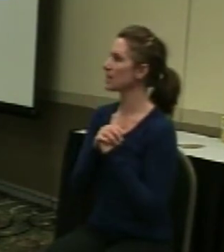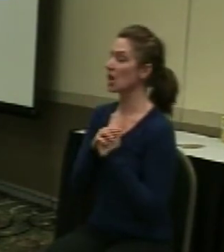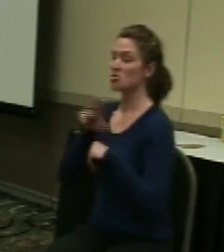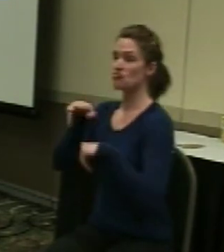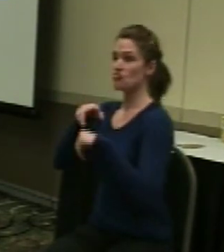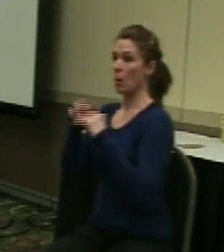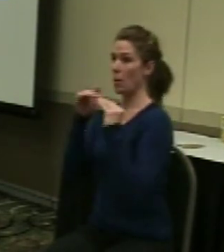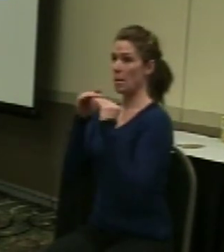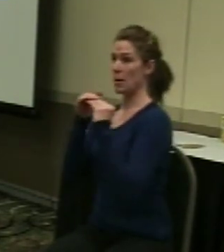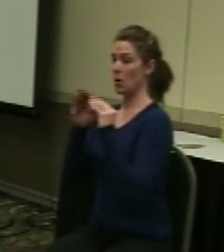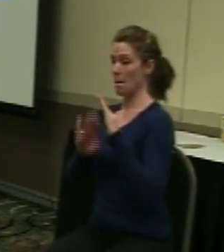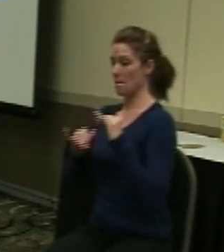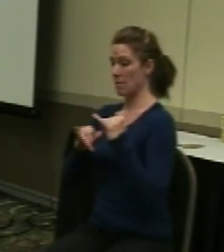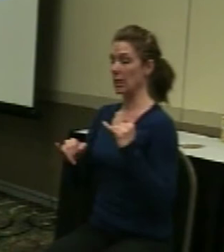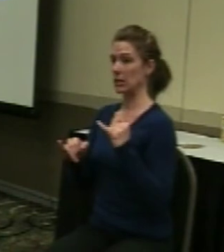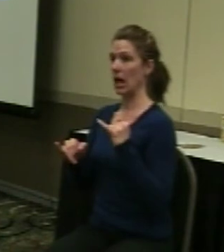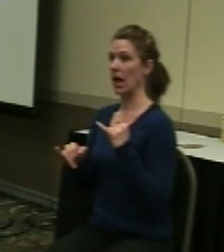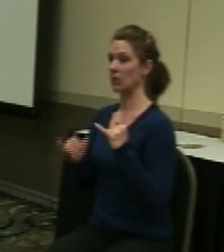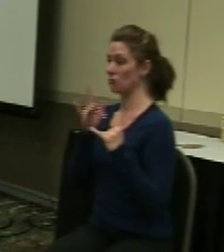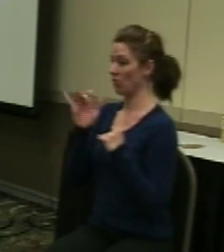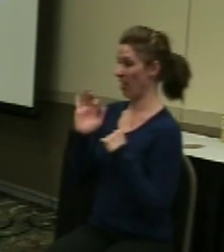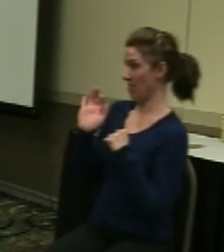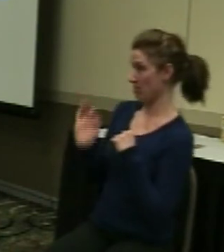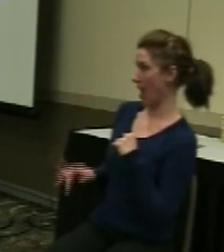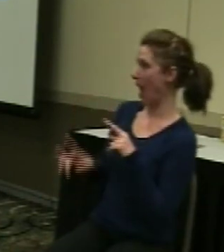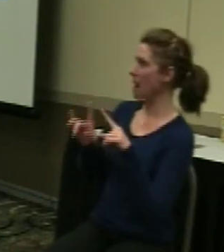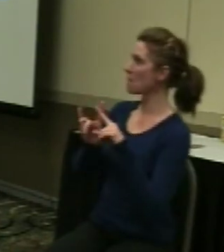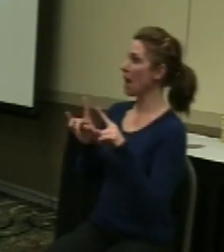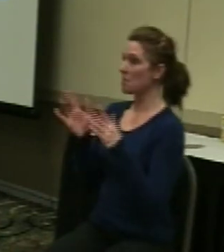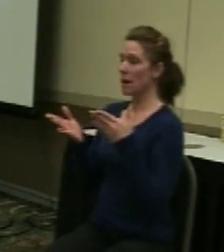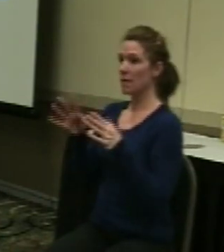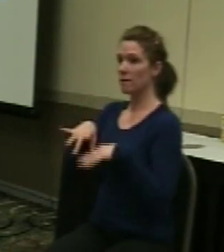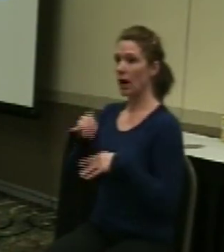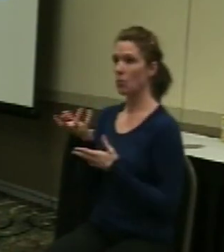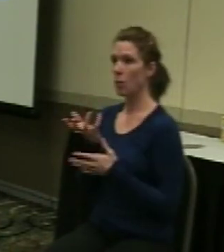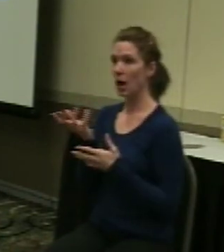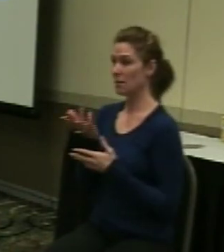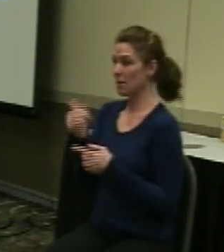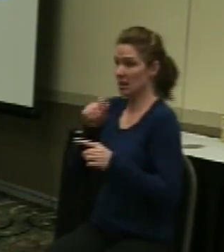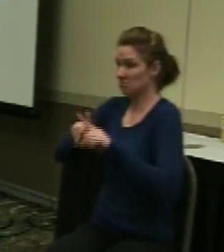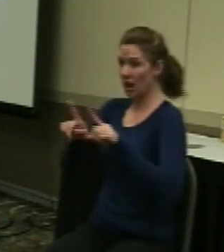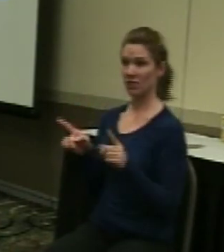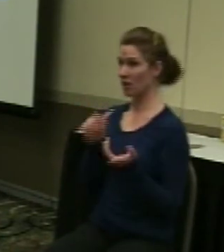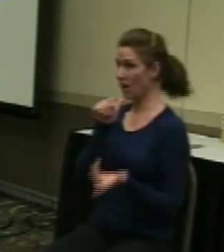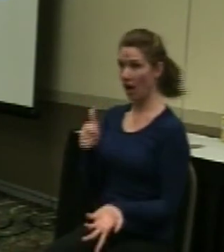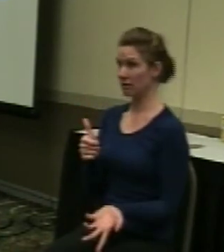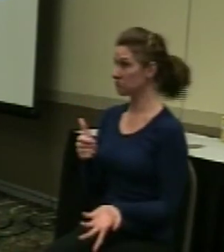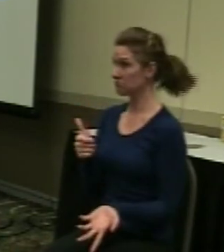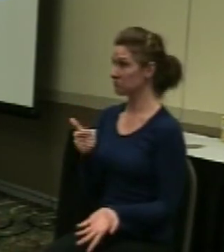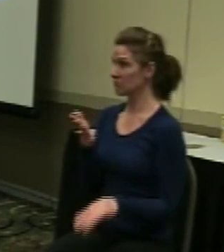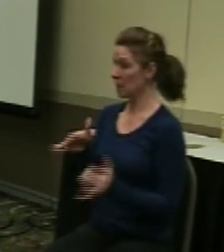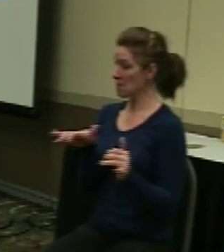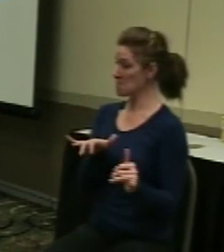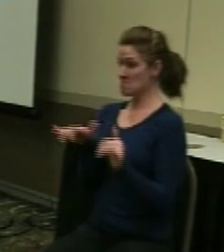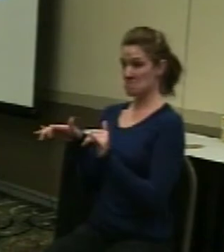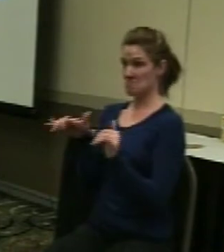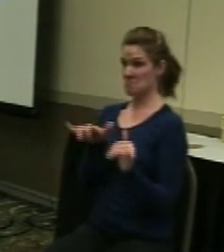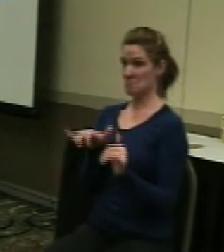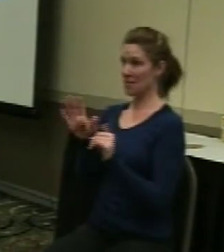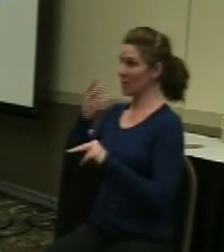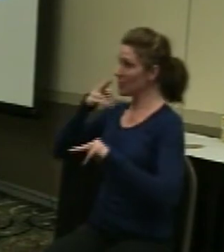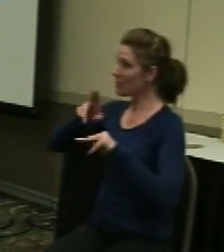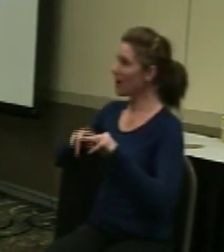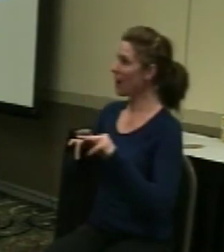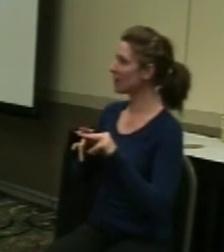this, and a typical peer, and you know what you might find? They might not be that different. That would be some fun to find out, wouldn't it?